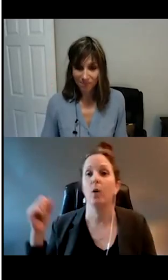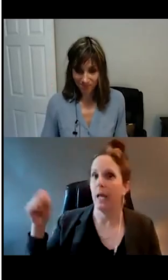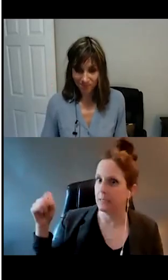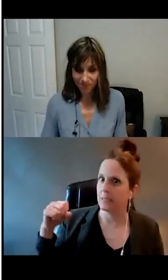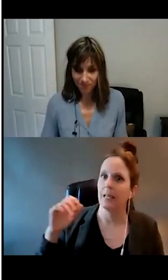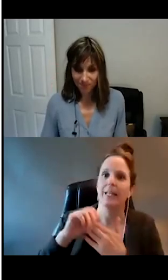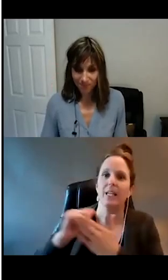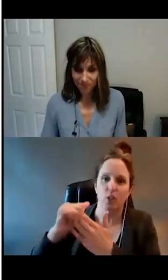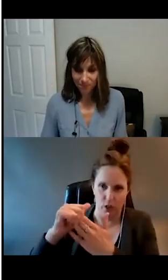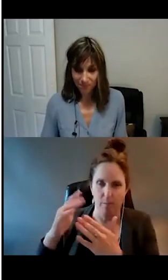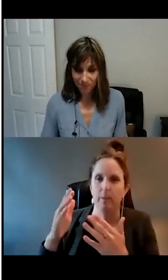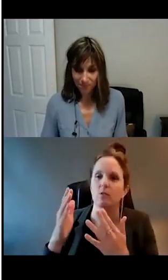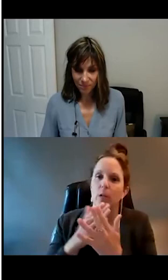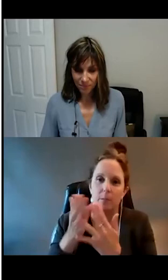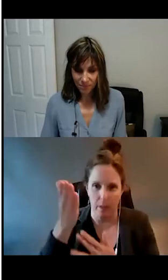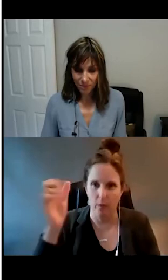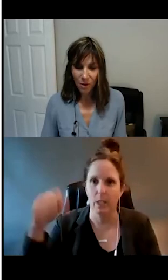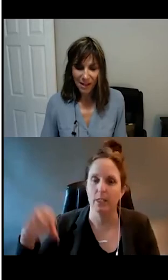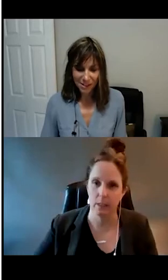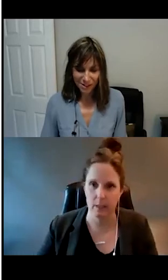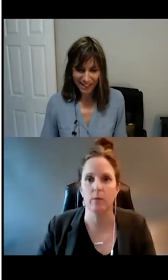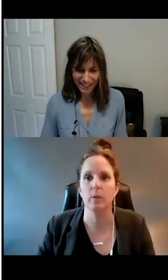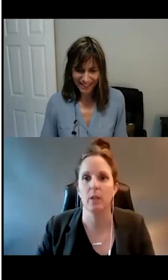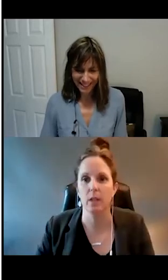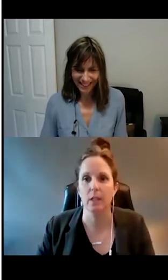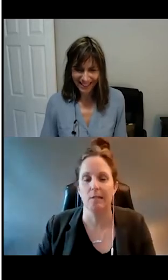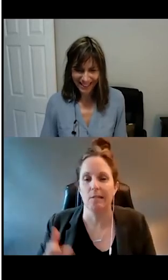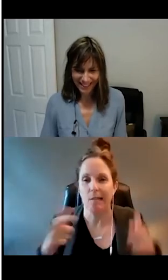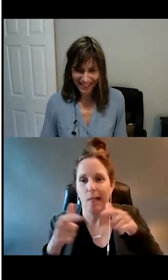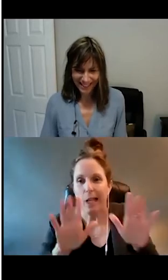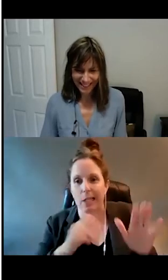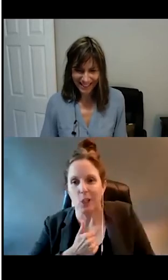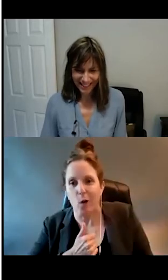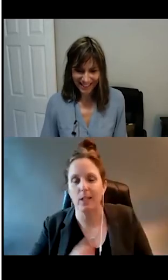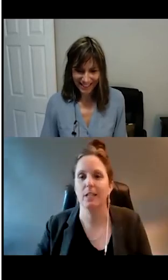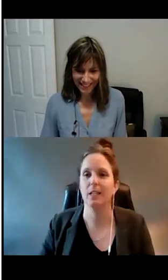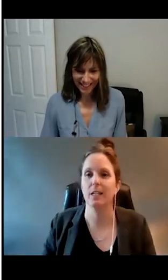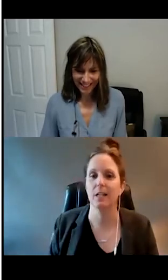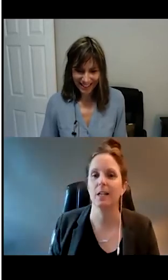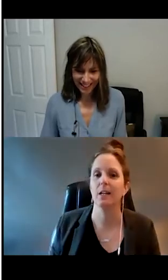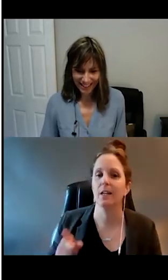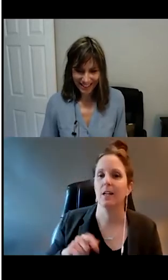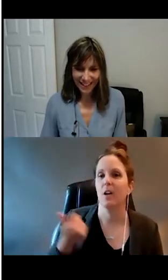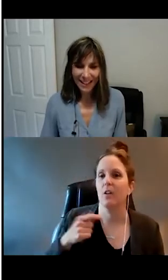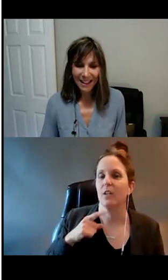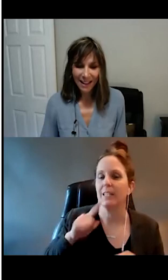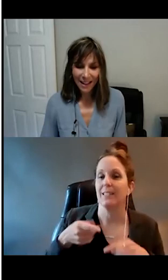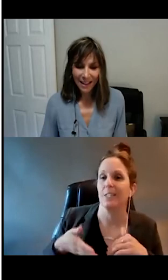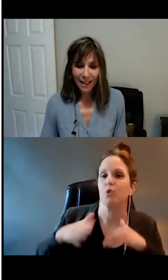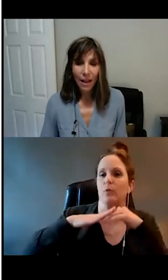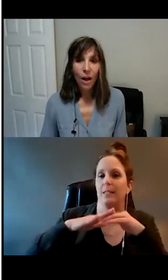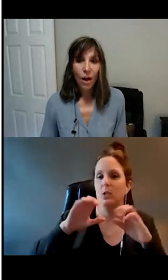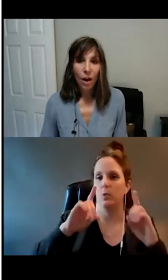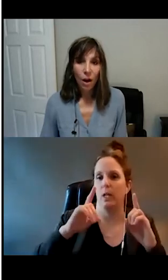transparent. Sorry. Go ahead, Increase sorry. educational level of caseworkers.